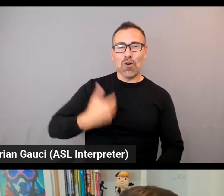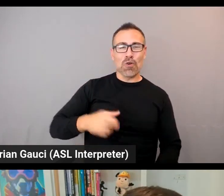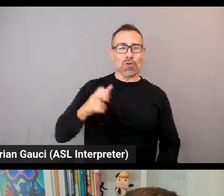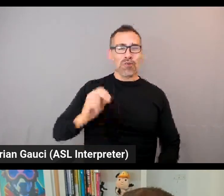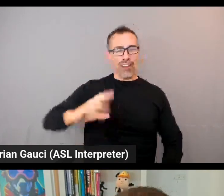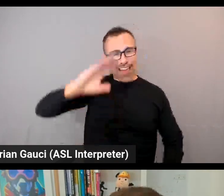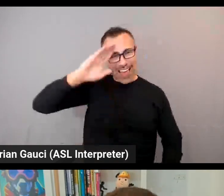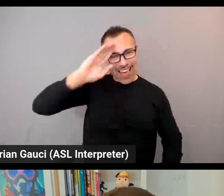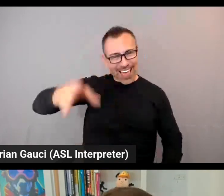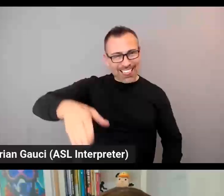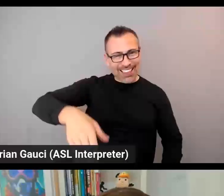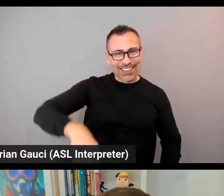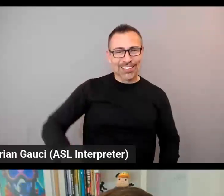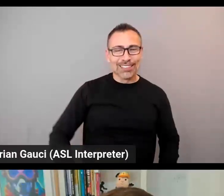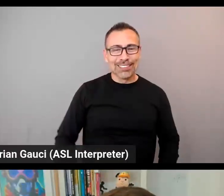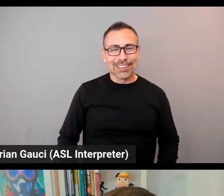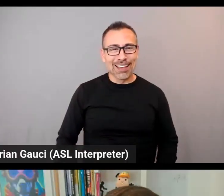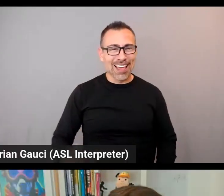Everyone knows enough of the song.